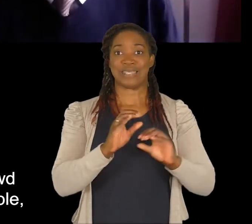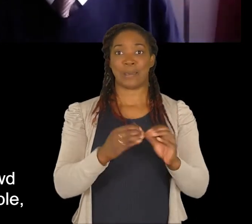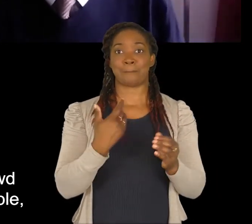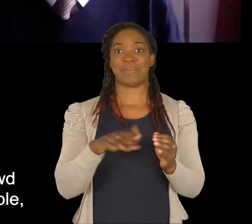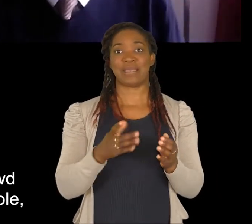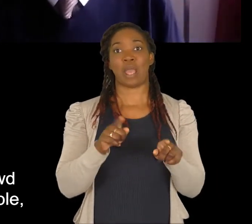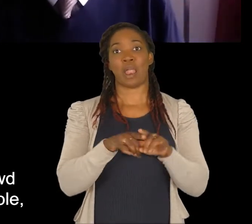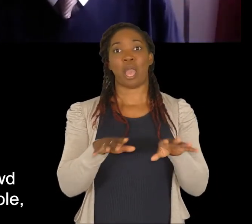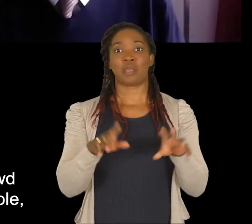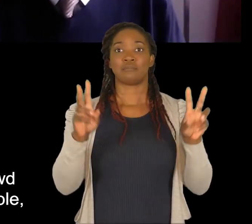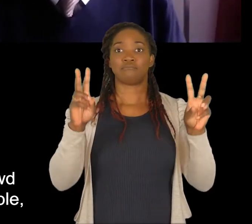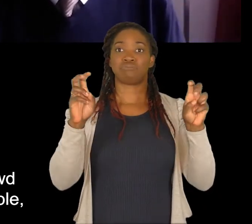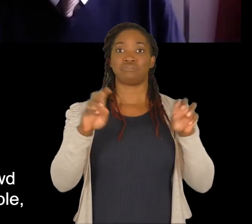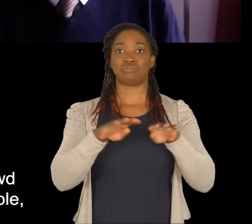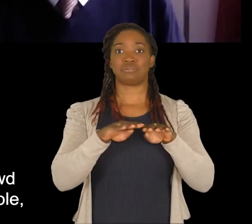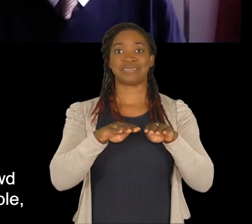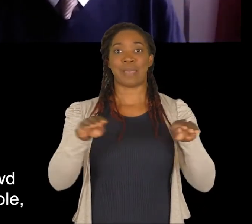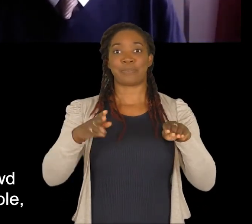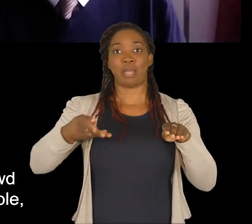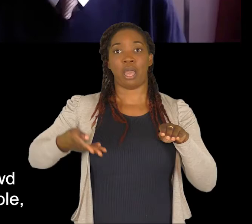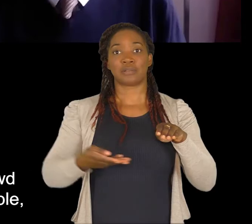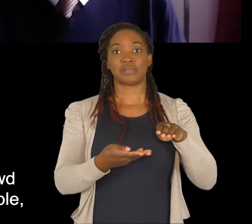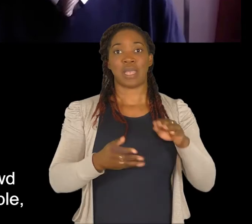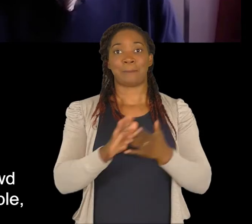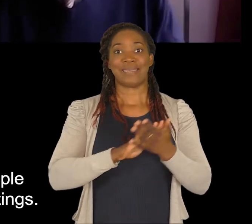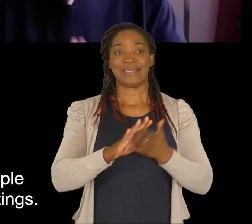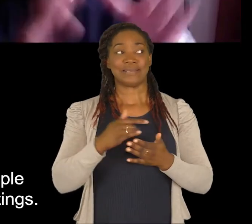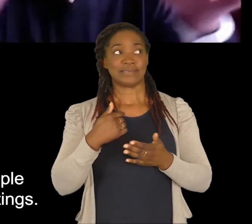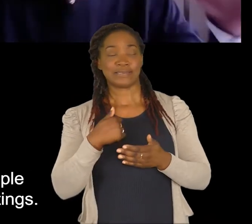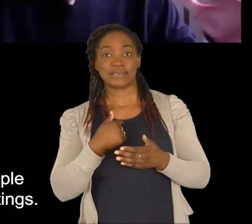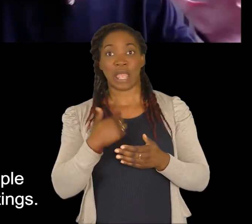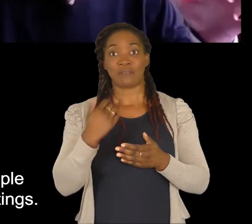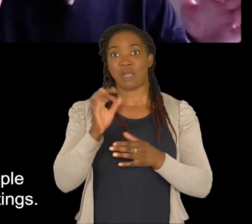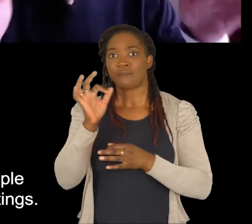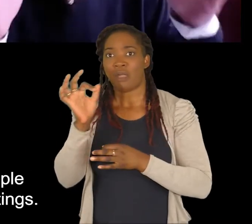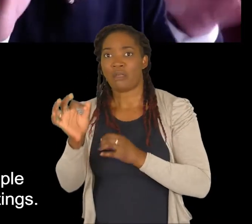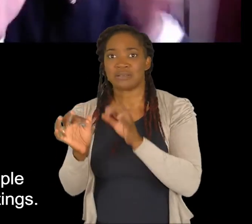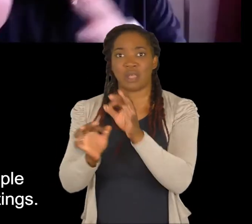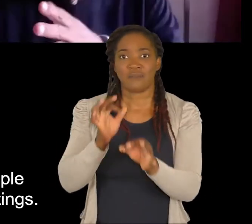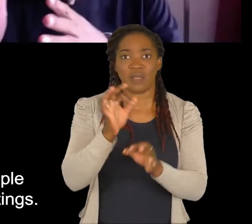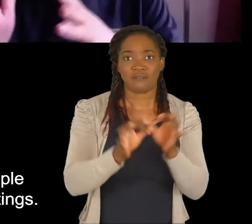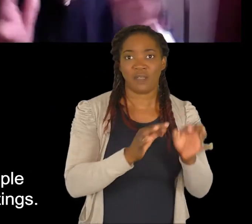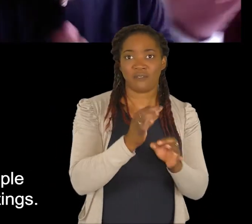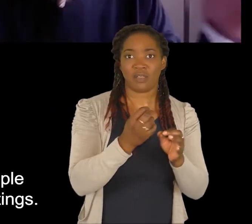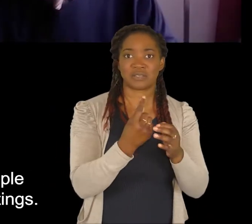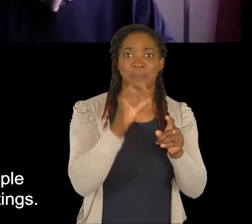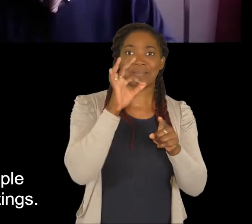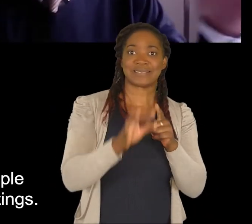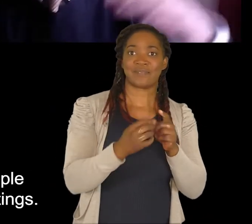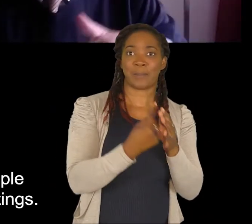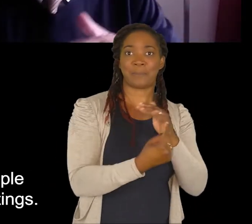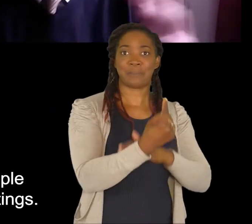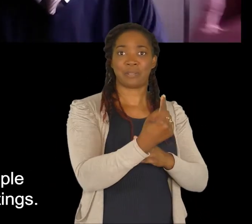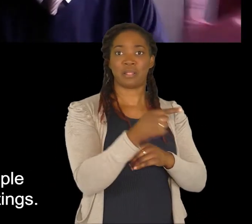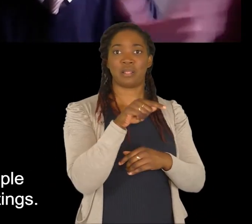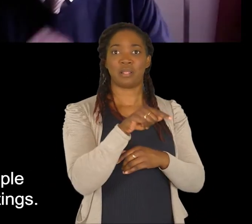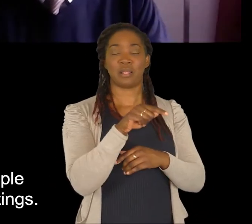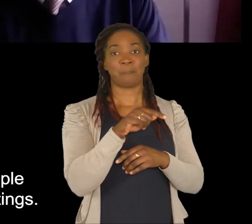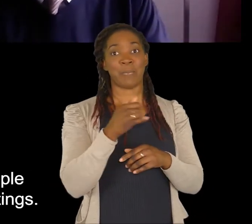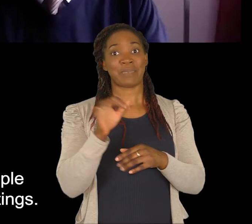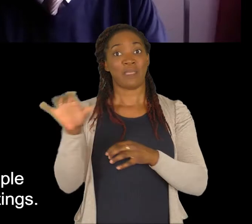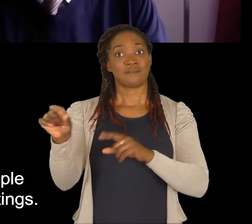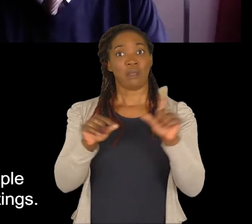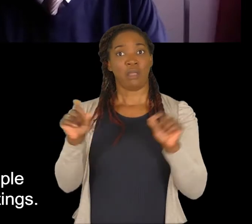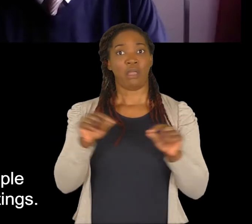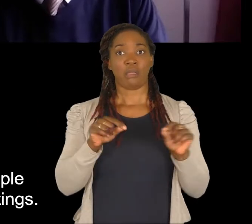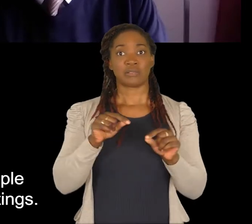only crowdfunding. So, you know, if you've got a good network of people, start setting up, you know, regular meetings, invite people that might want to put